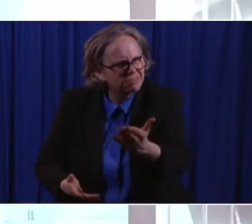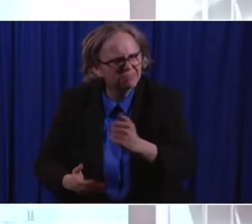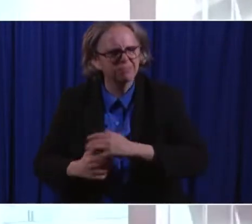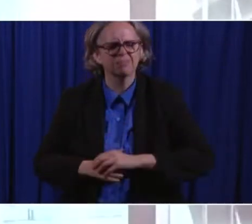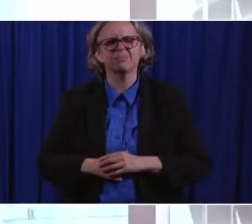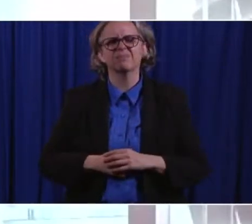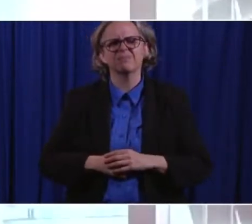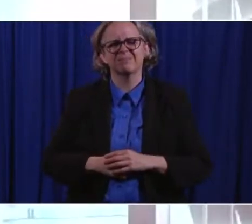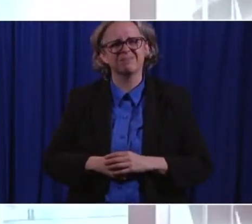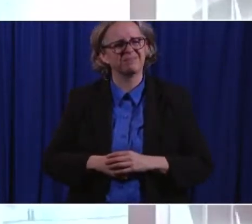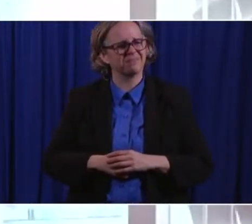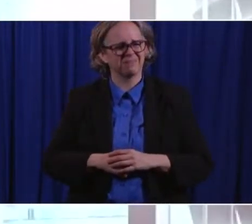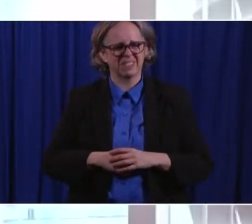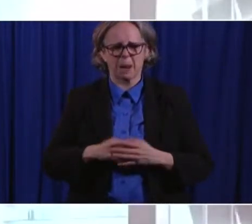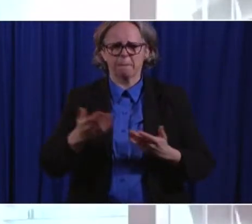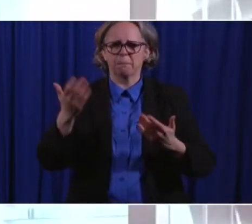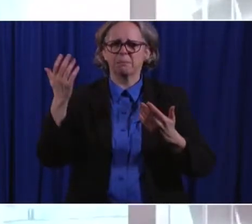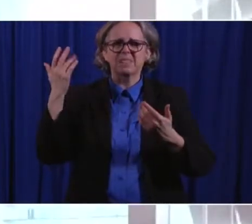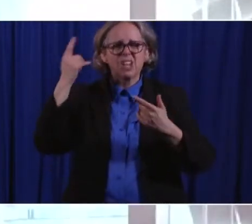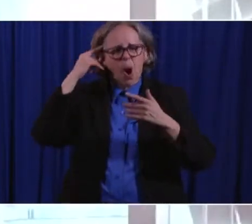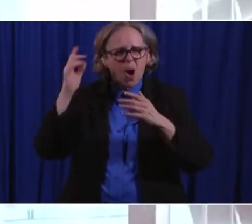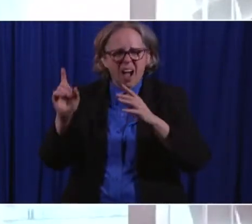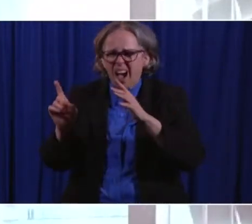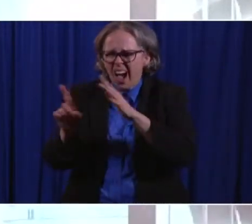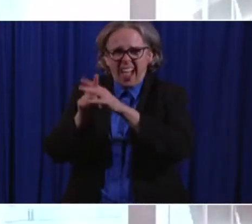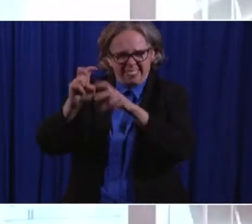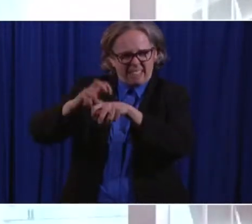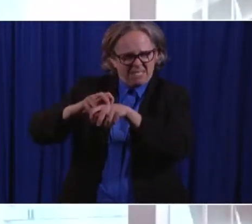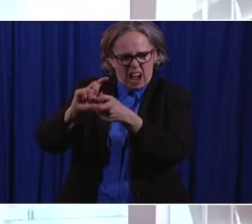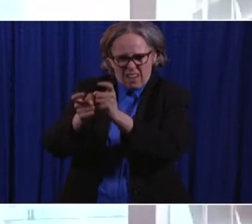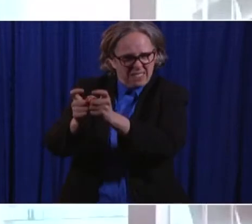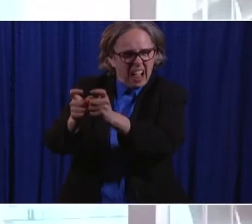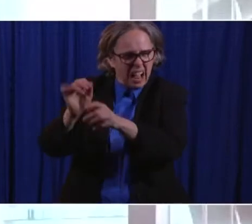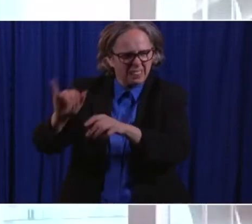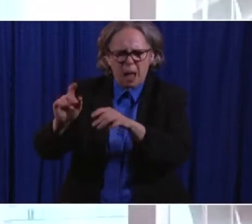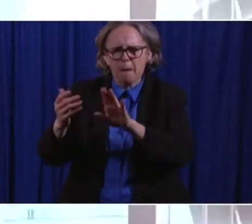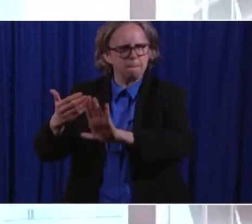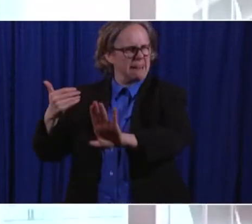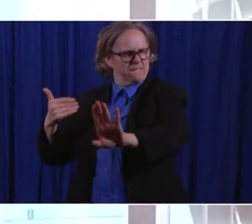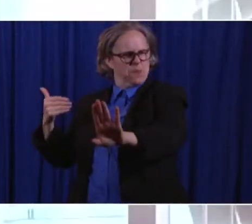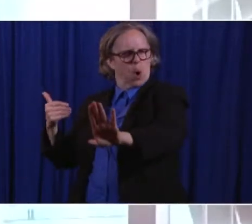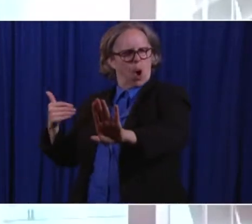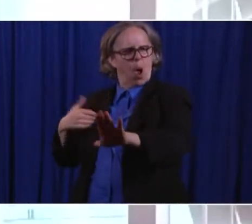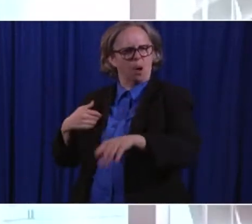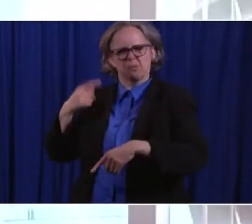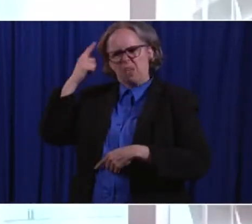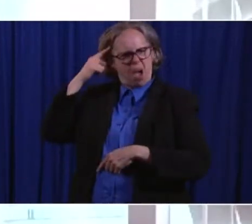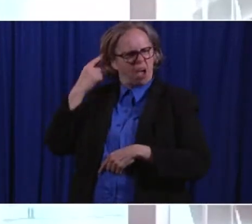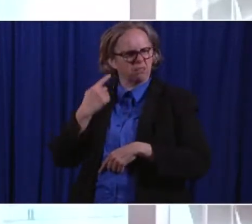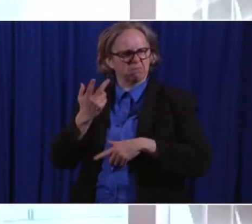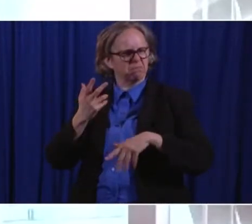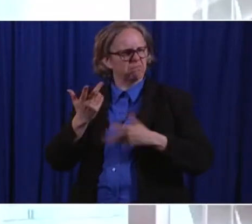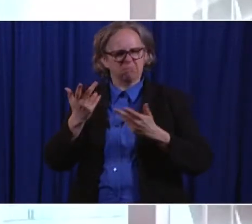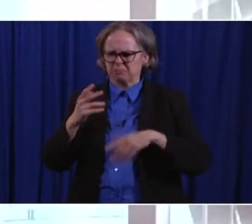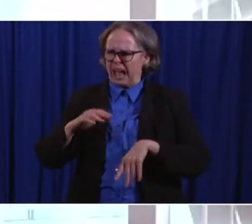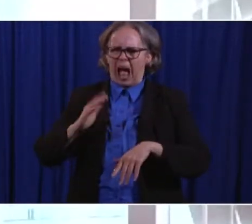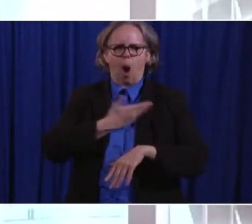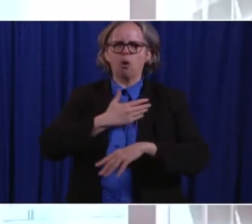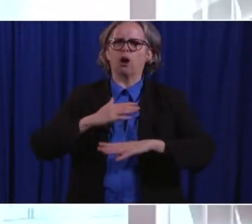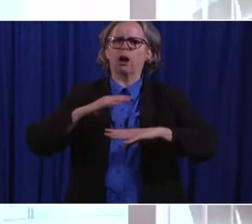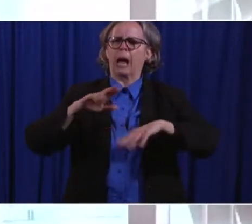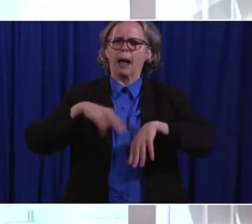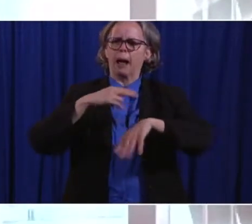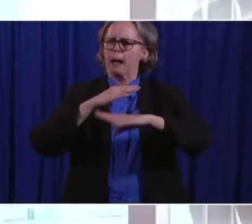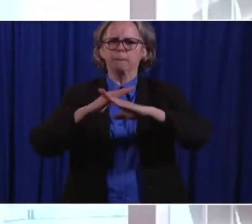immunity, the immunity we get from exposure to the virus, is variable. And some people develop a robust immunity,